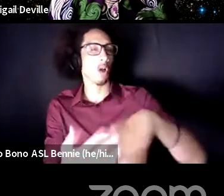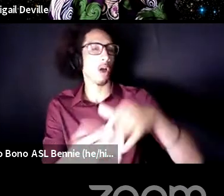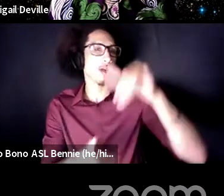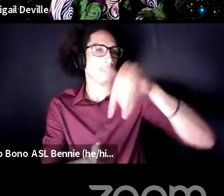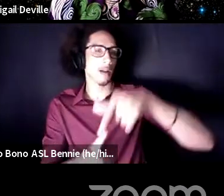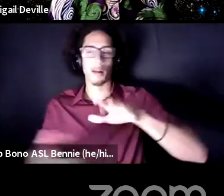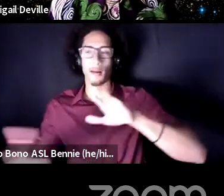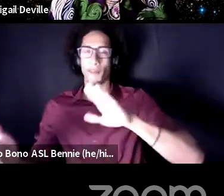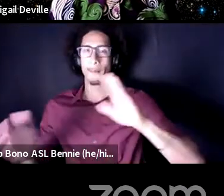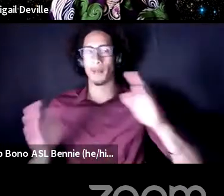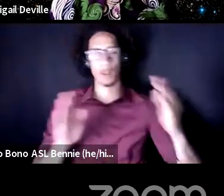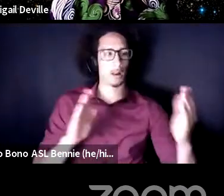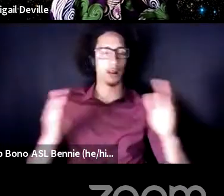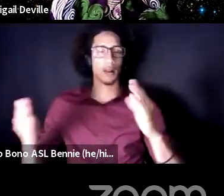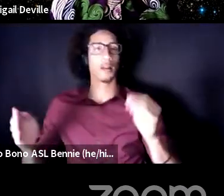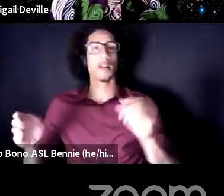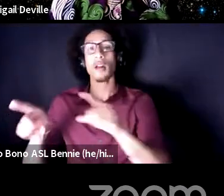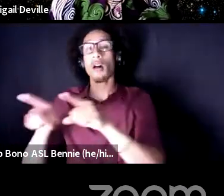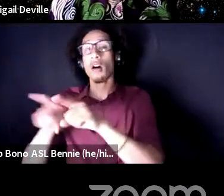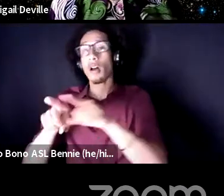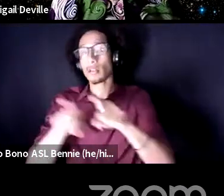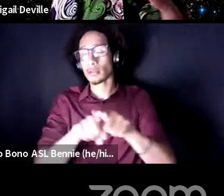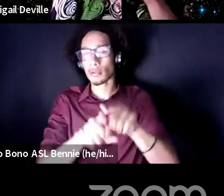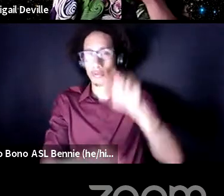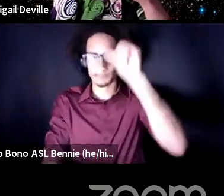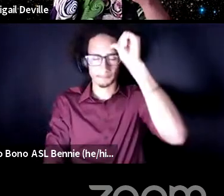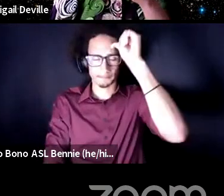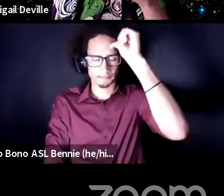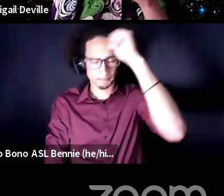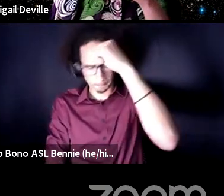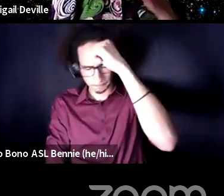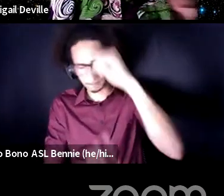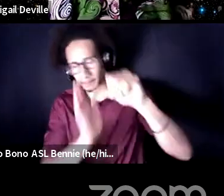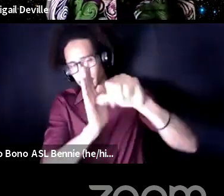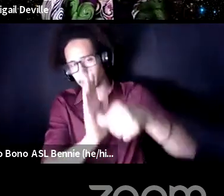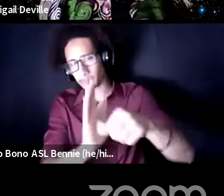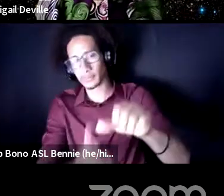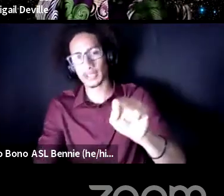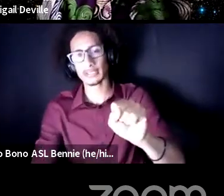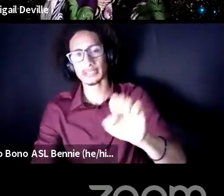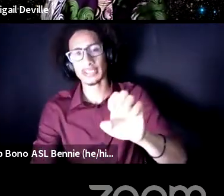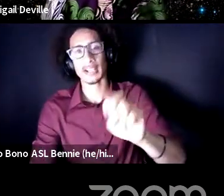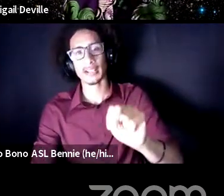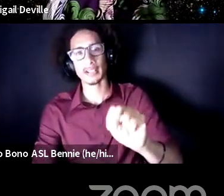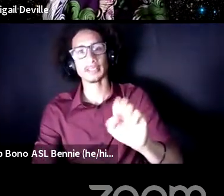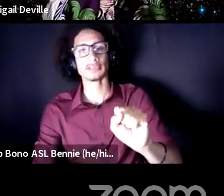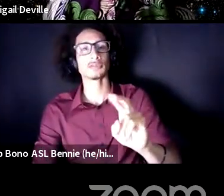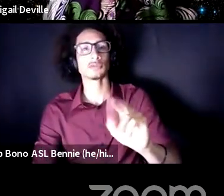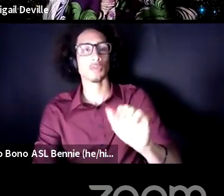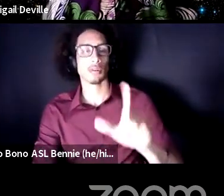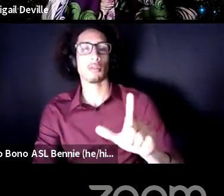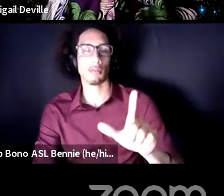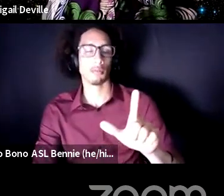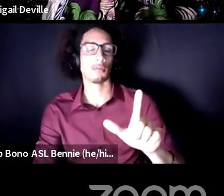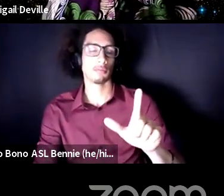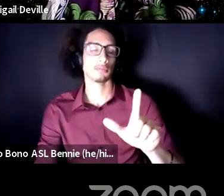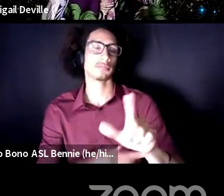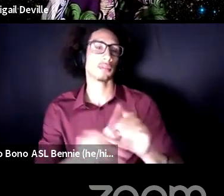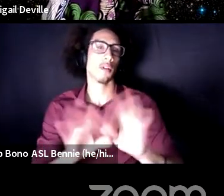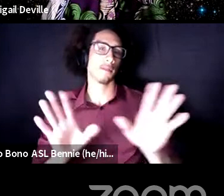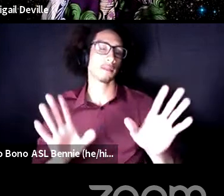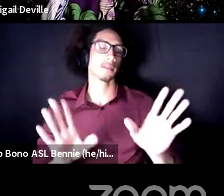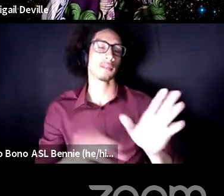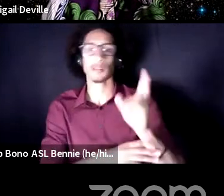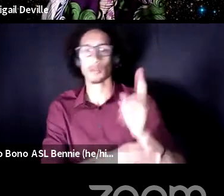about the sensual. That was something that was really important to me when making this work, and obviously the historical and art historical.